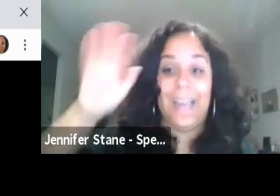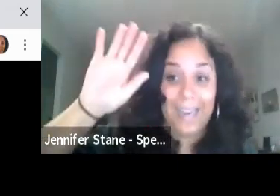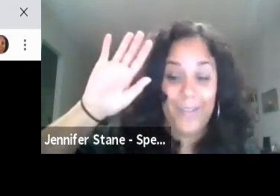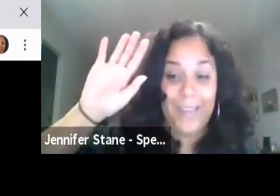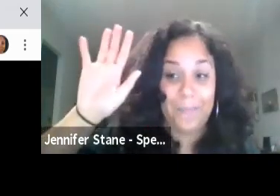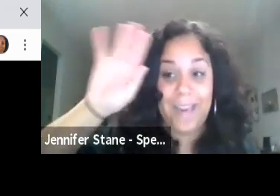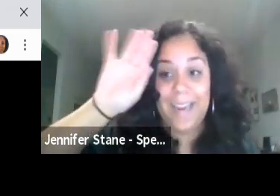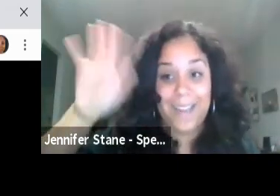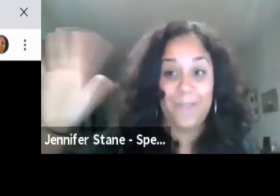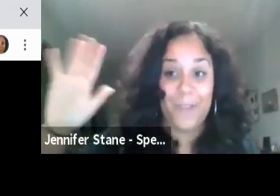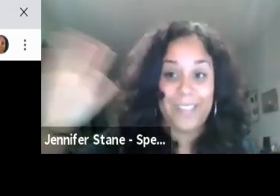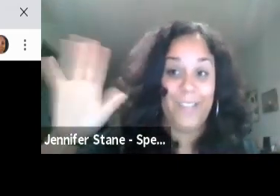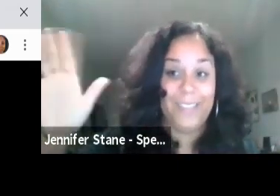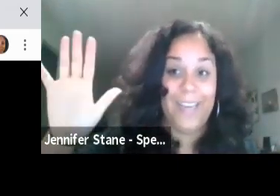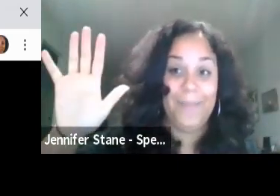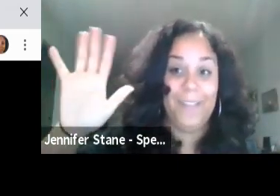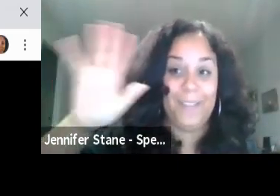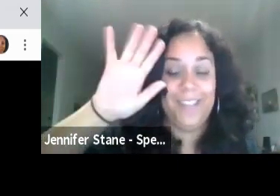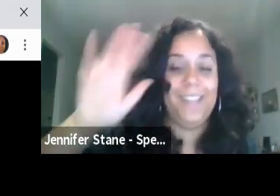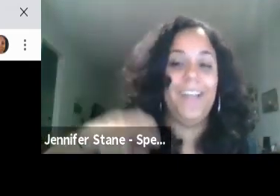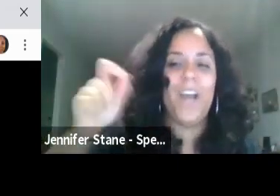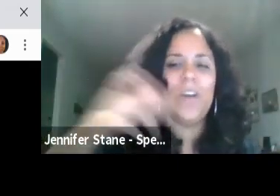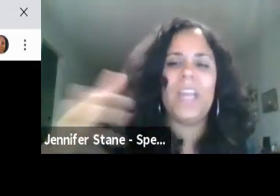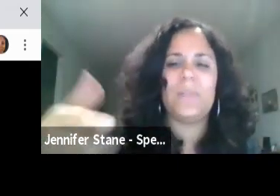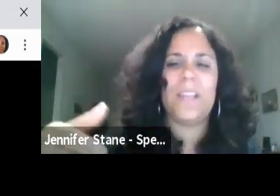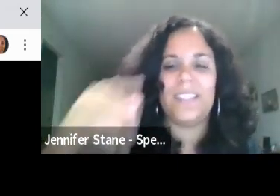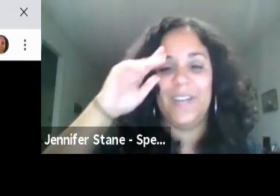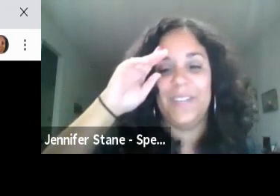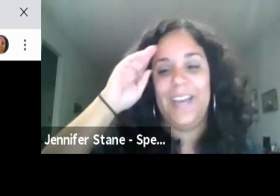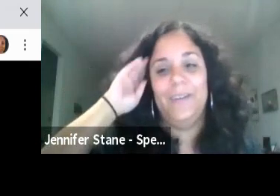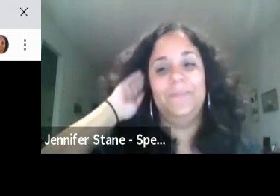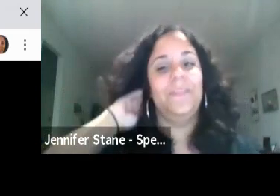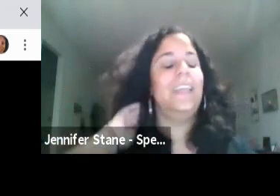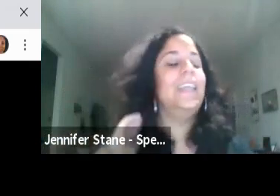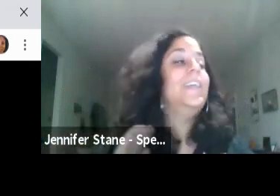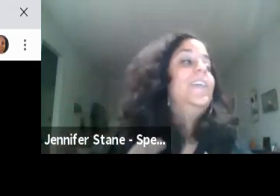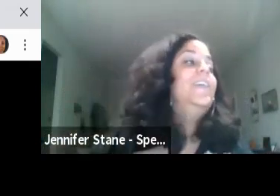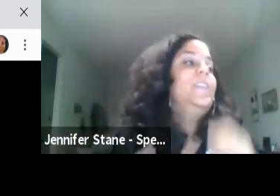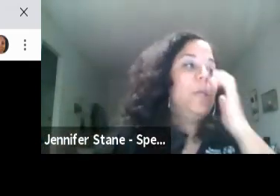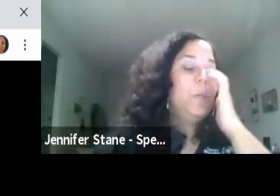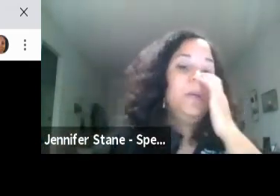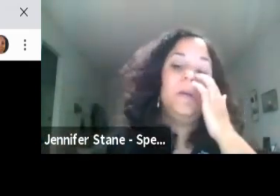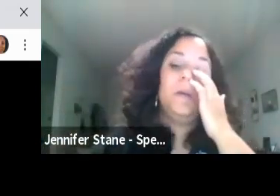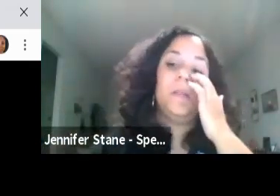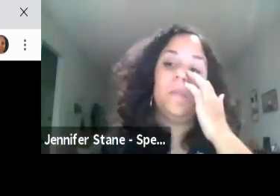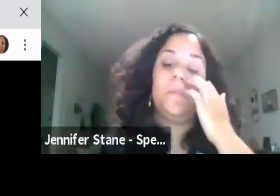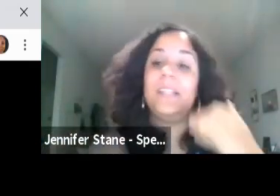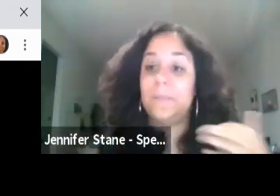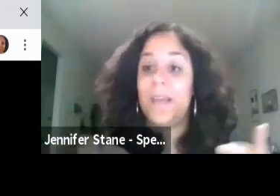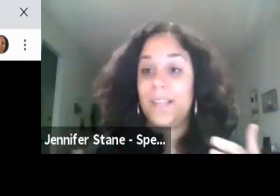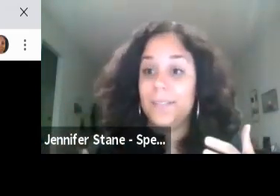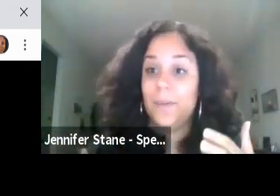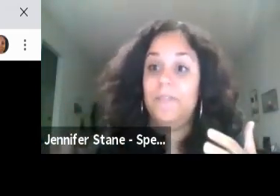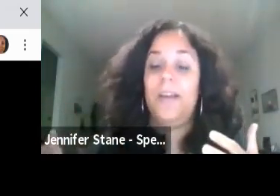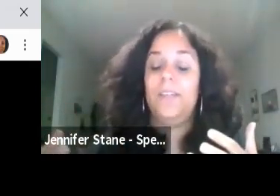it. I know that's me every single time a doctor says, oh yeah, just buy this thing over the counter. So